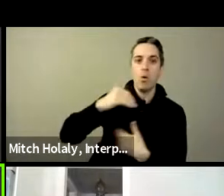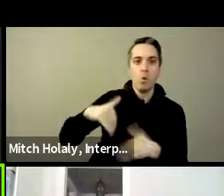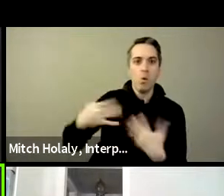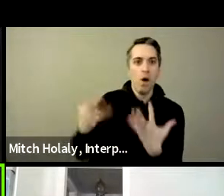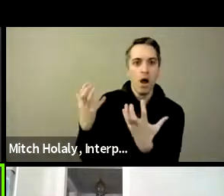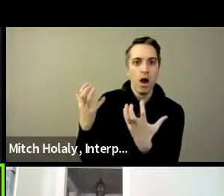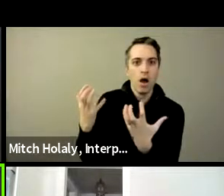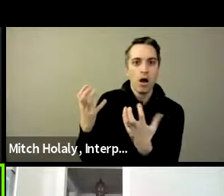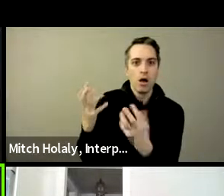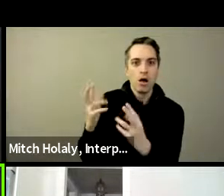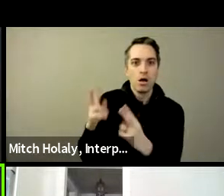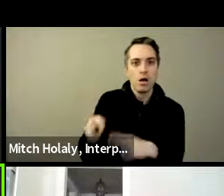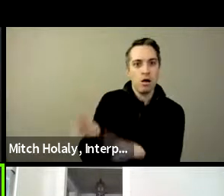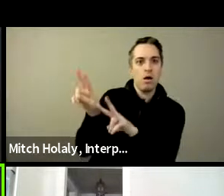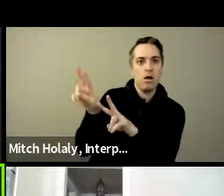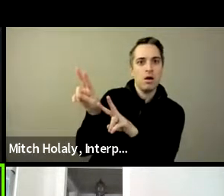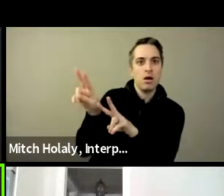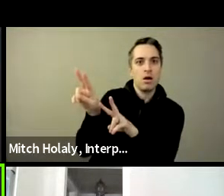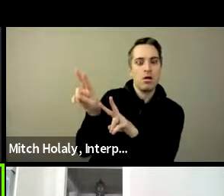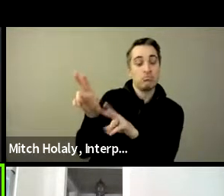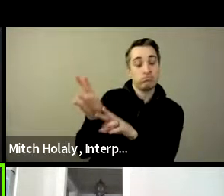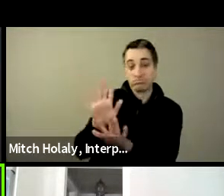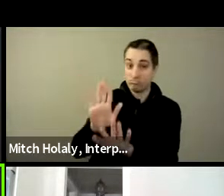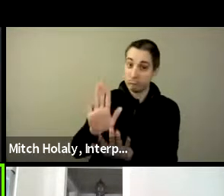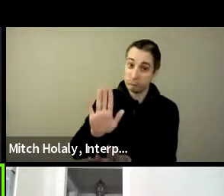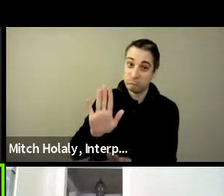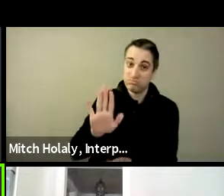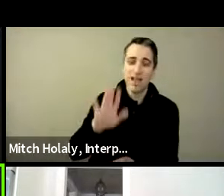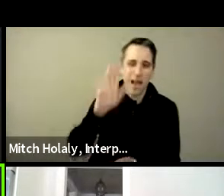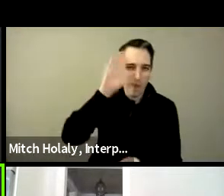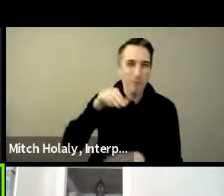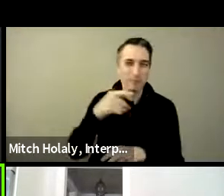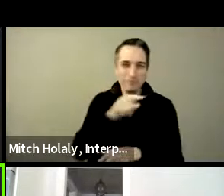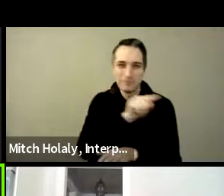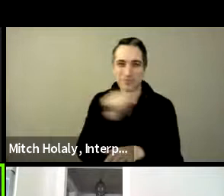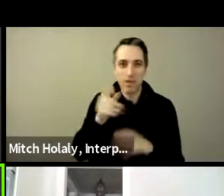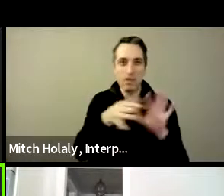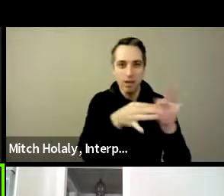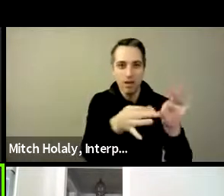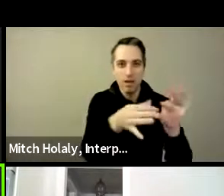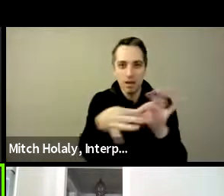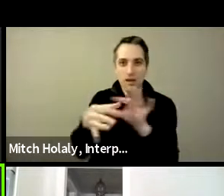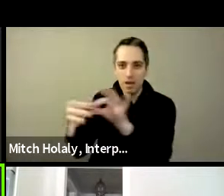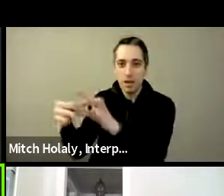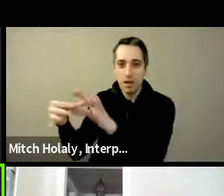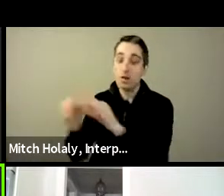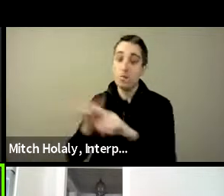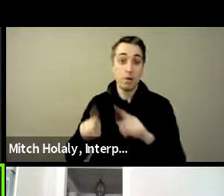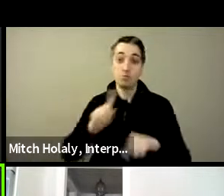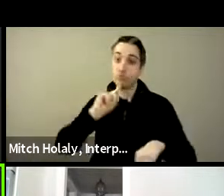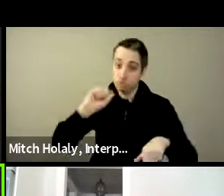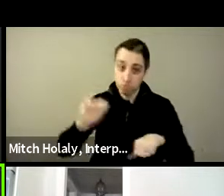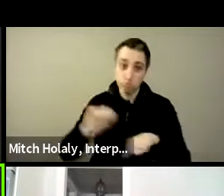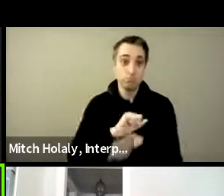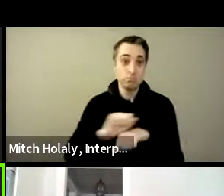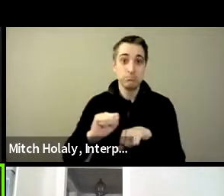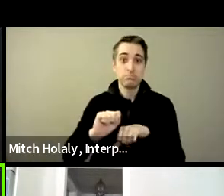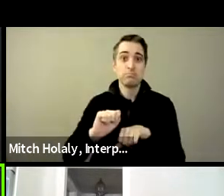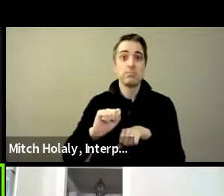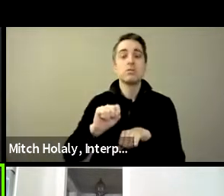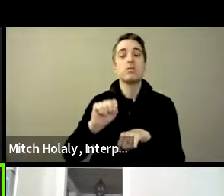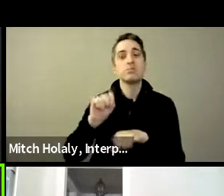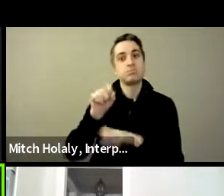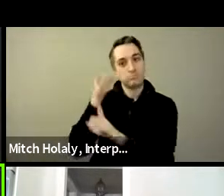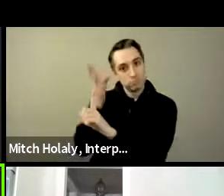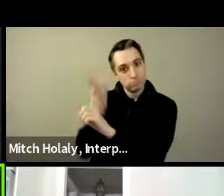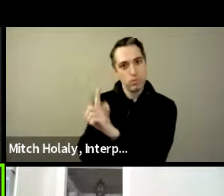He really truly, and it's been stated so much, but he really was about the people. You know, take care of your